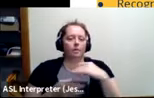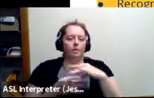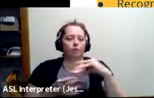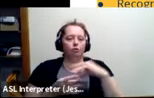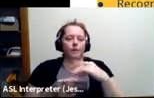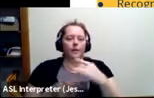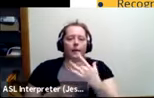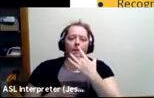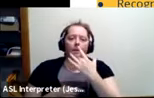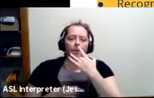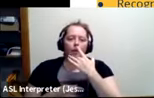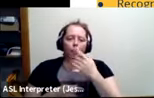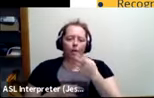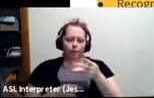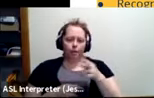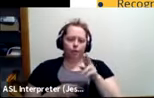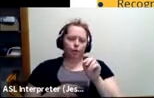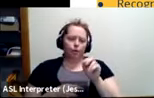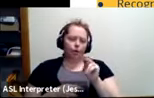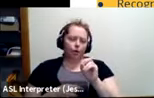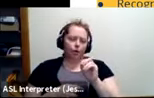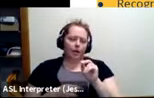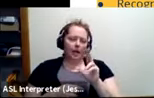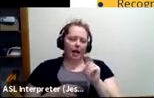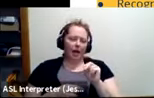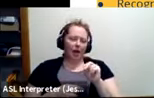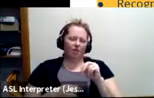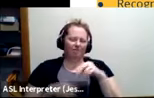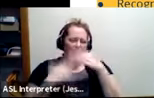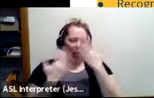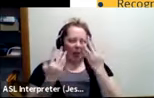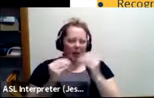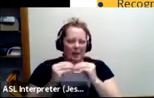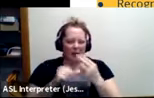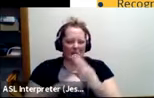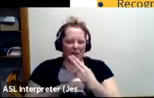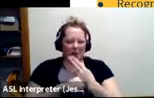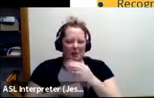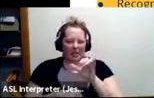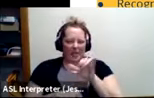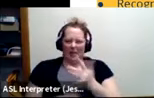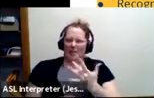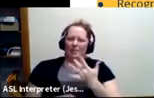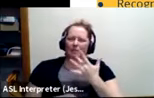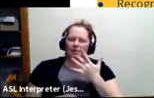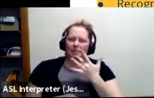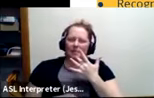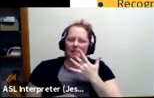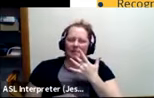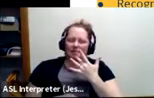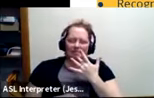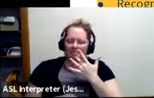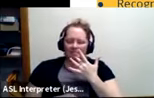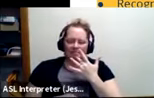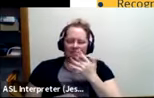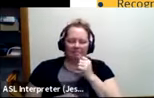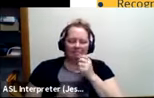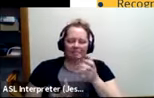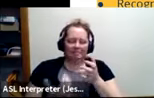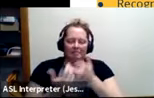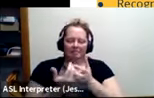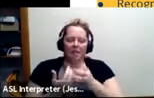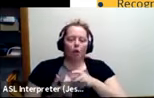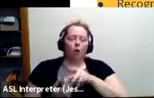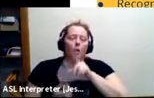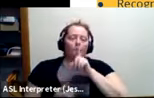we're no longer using that term because a pronoun is not so much a preference as it is a reflection of somebody's identity and expression. So